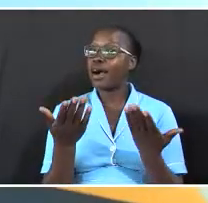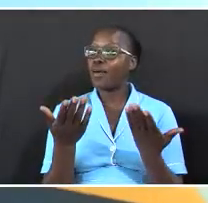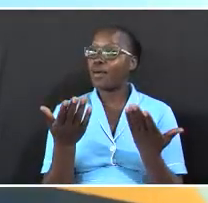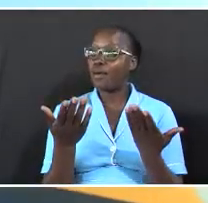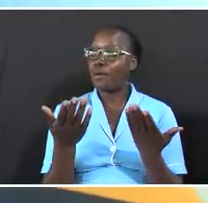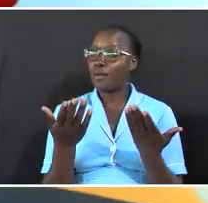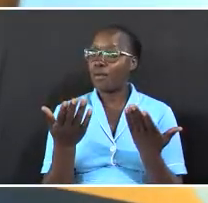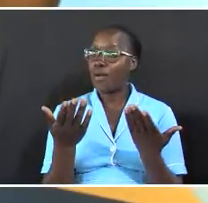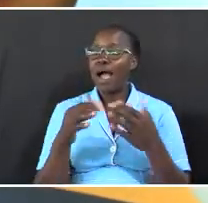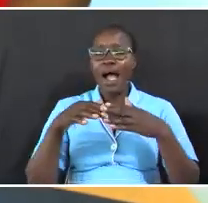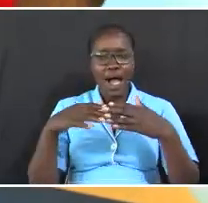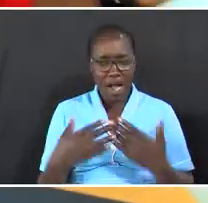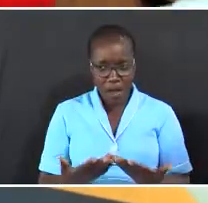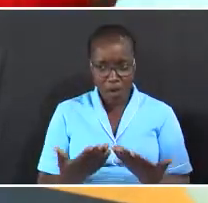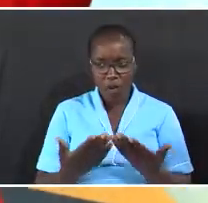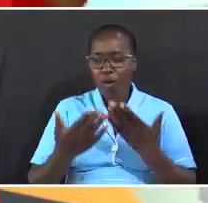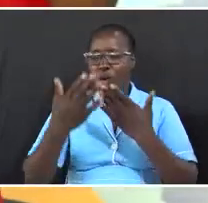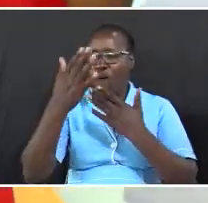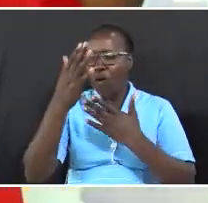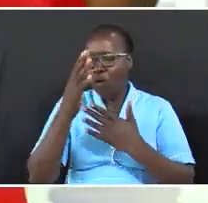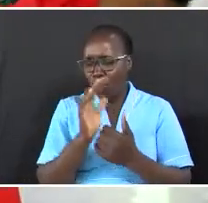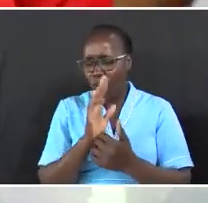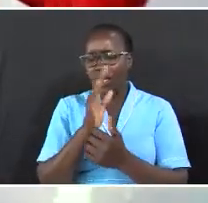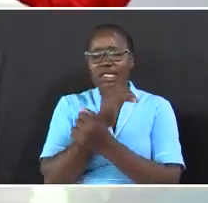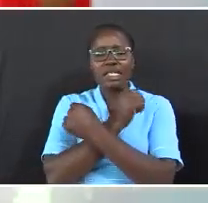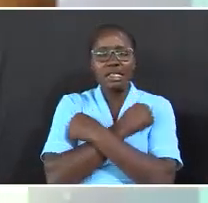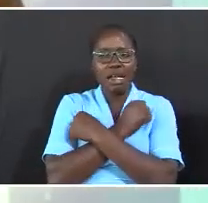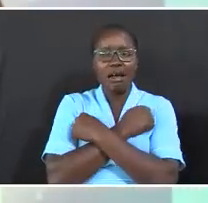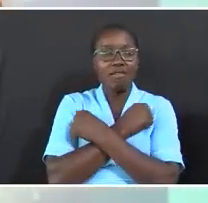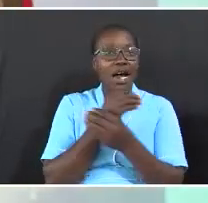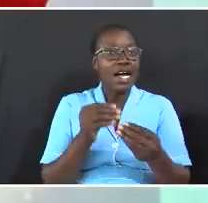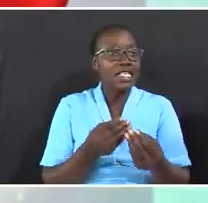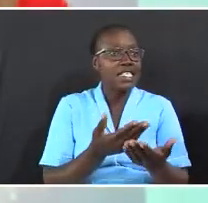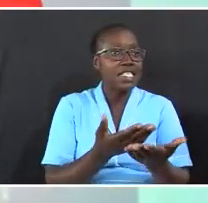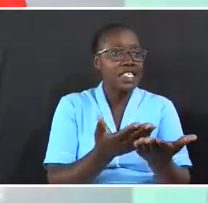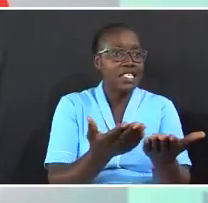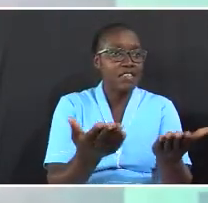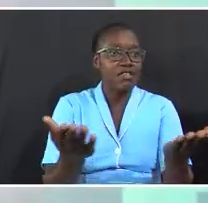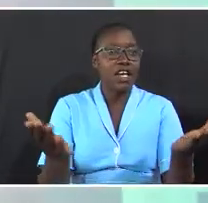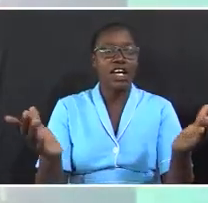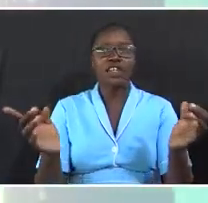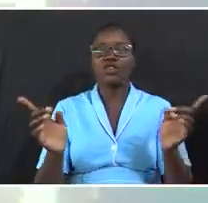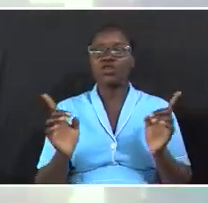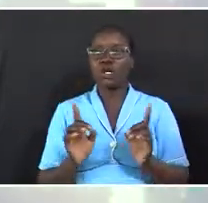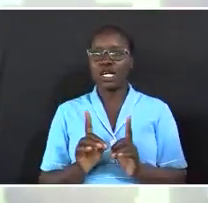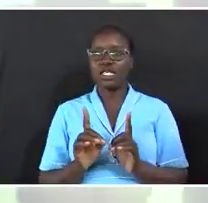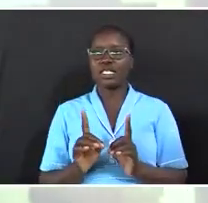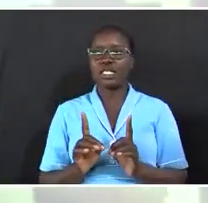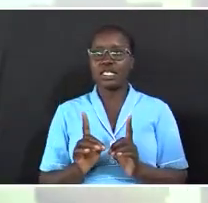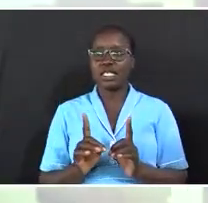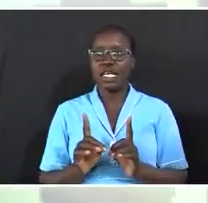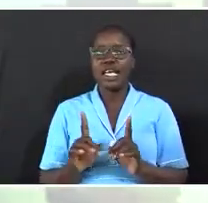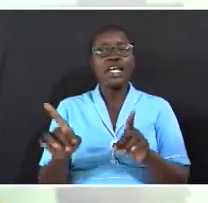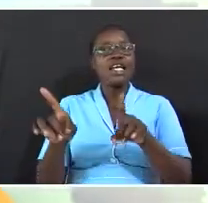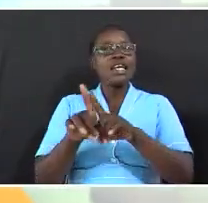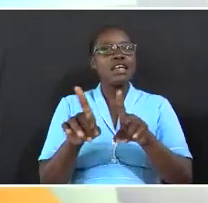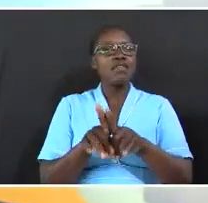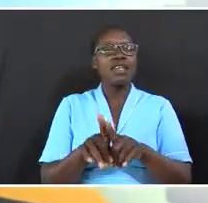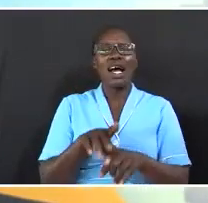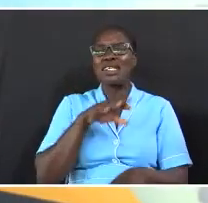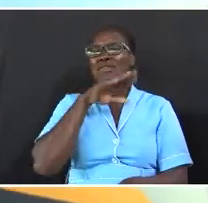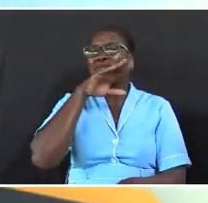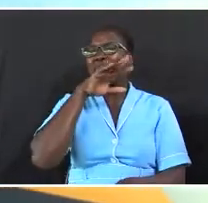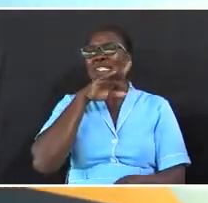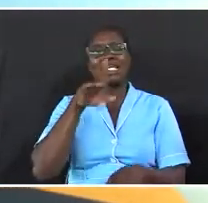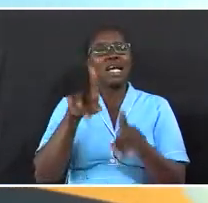manner of love that the Father has given unto us. Even as filthy as